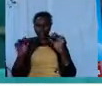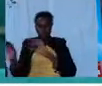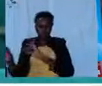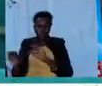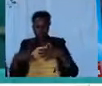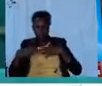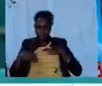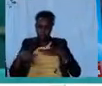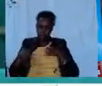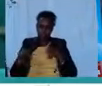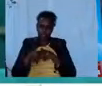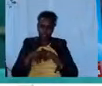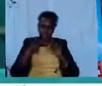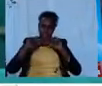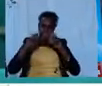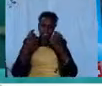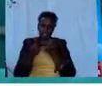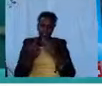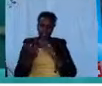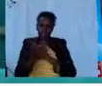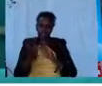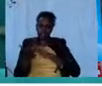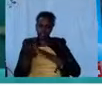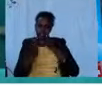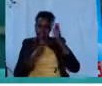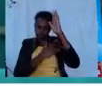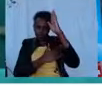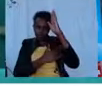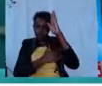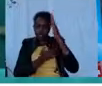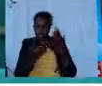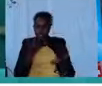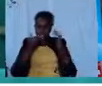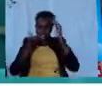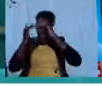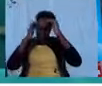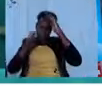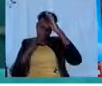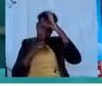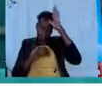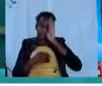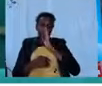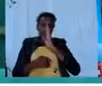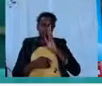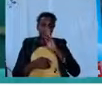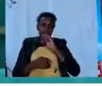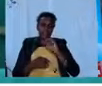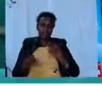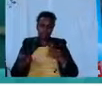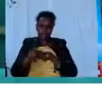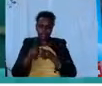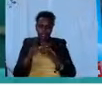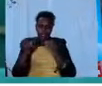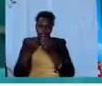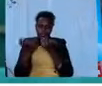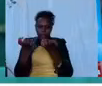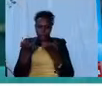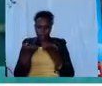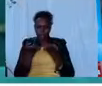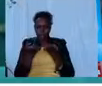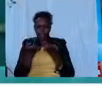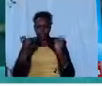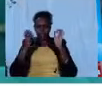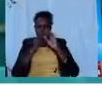And even the team that help us to praise thee, O God. May you, Heavenly Father, meet them at their points of need. Heavenly